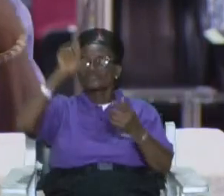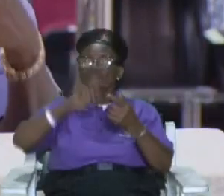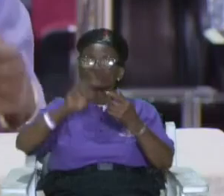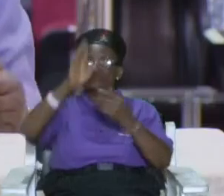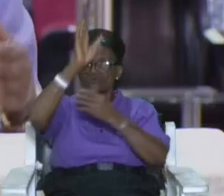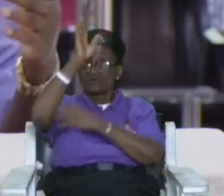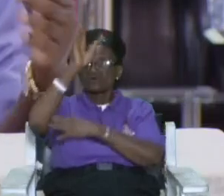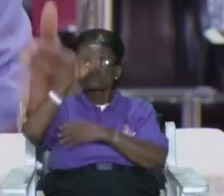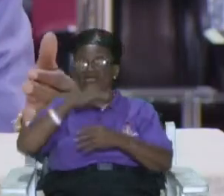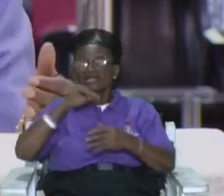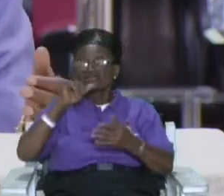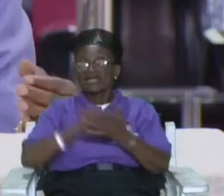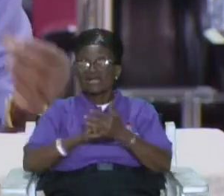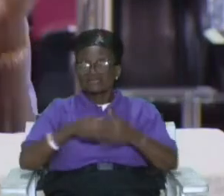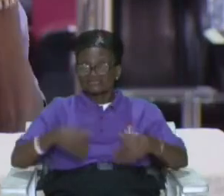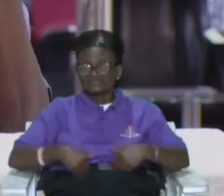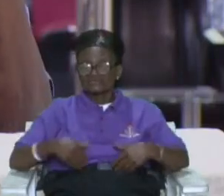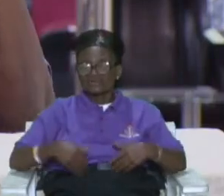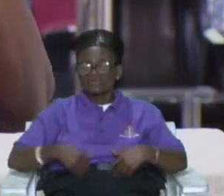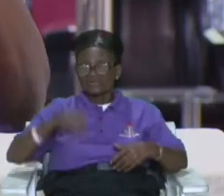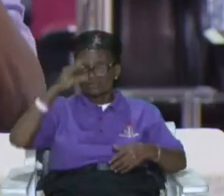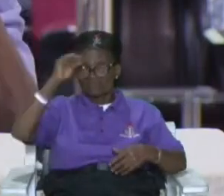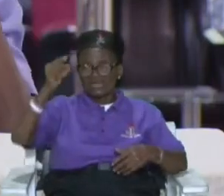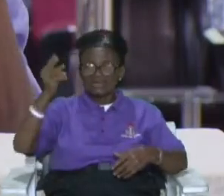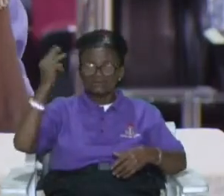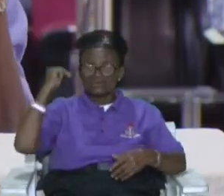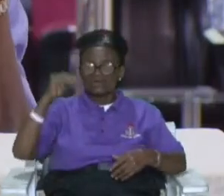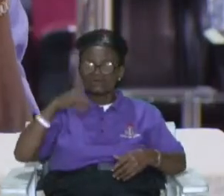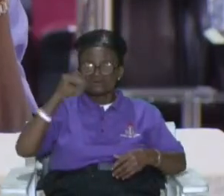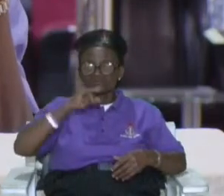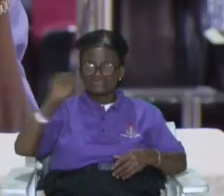And that young man was saying, "The rod,